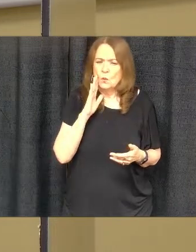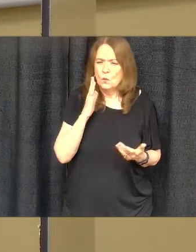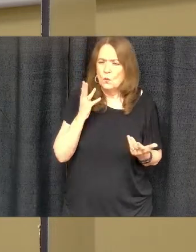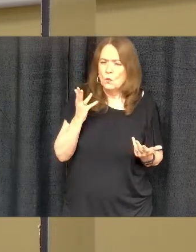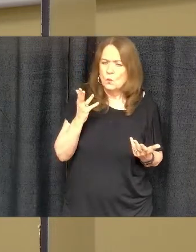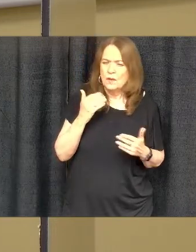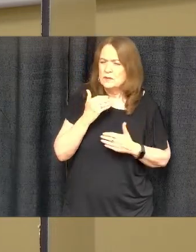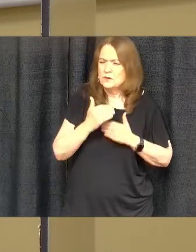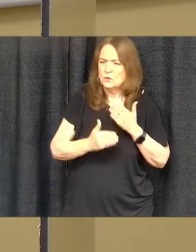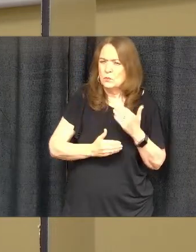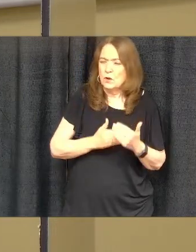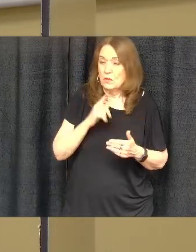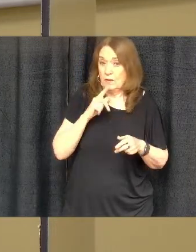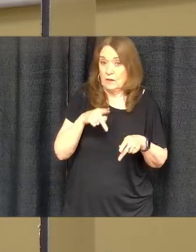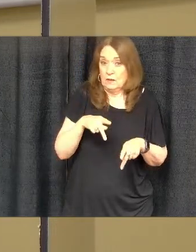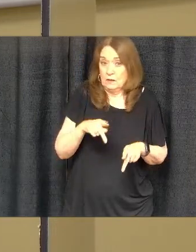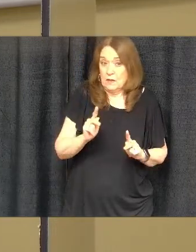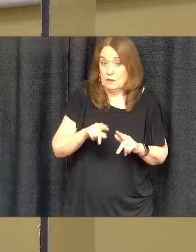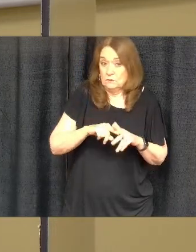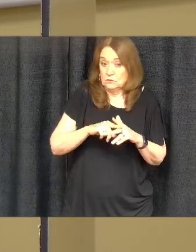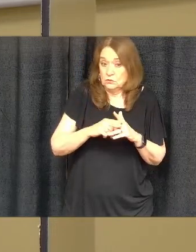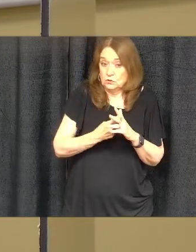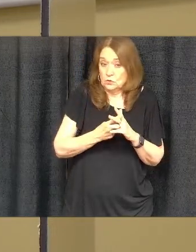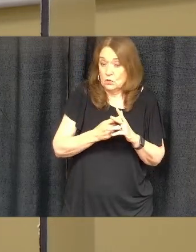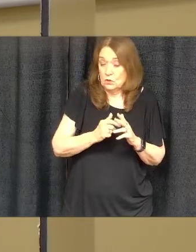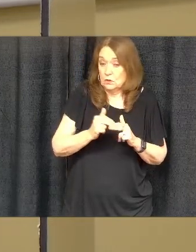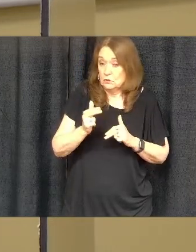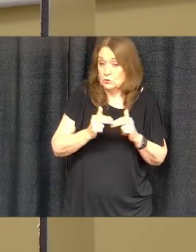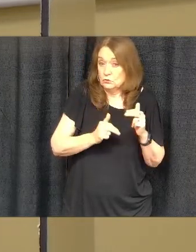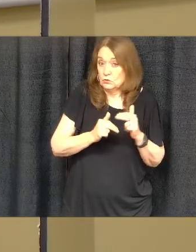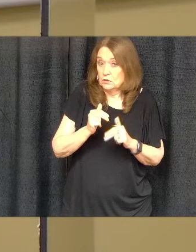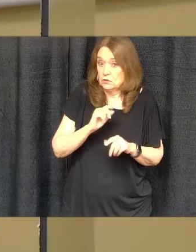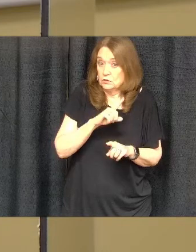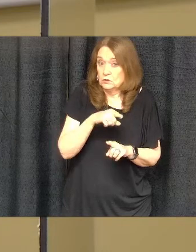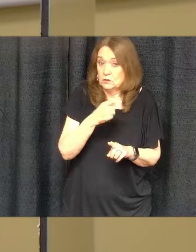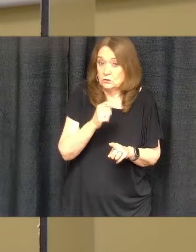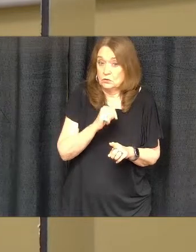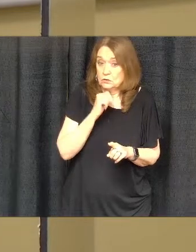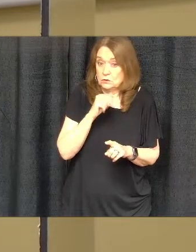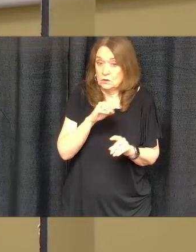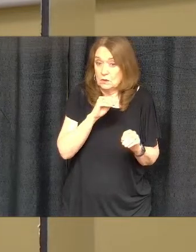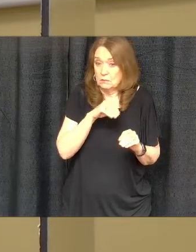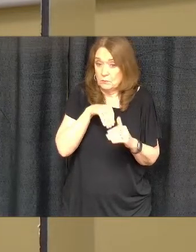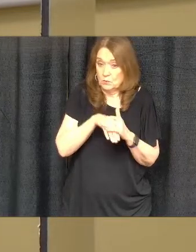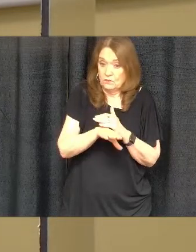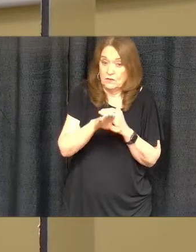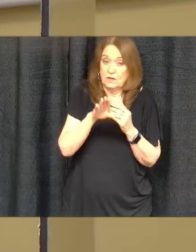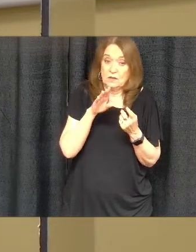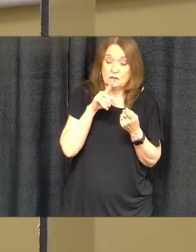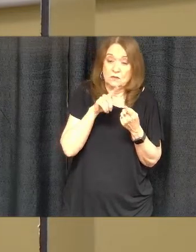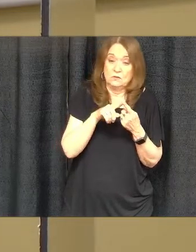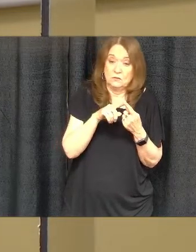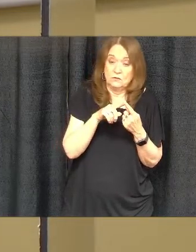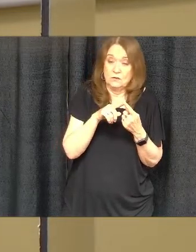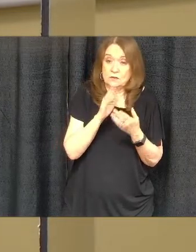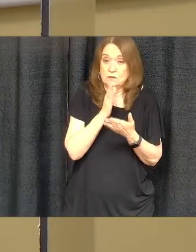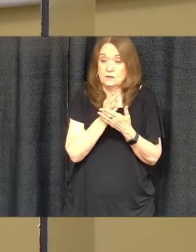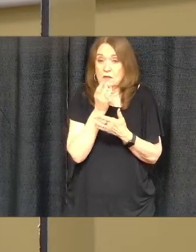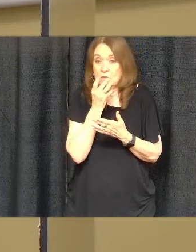what's the process? Are they allowed to start construction and just not occupy until the light, or how does that work